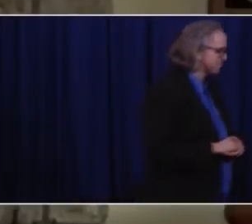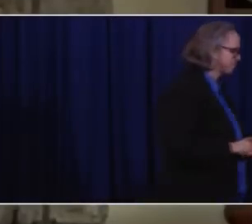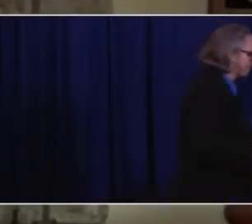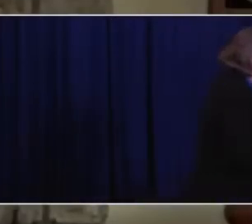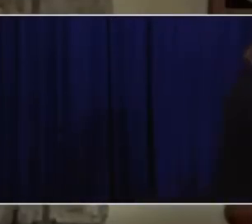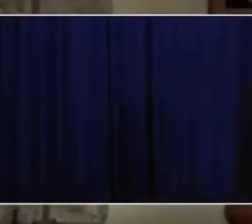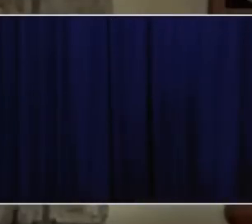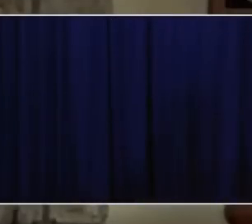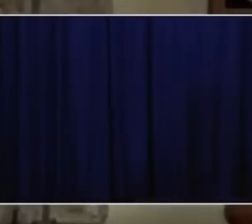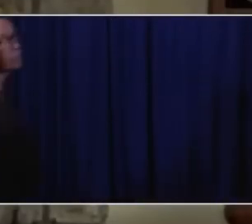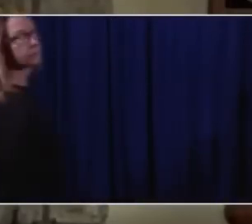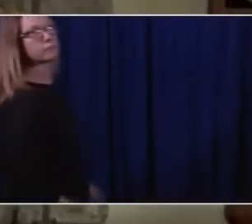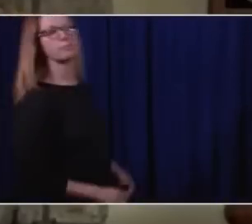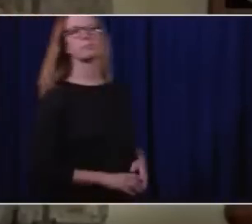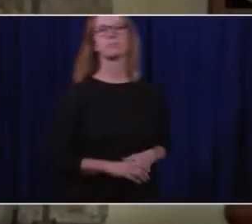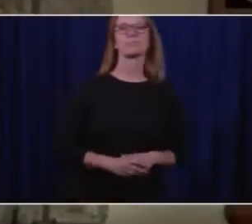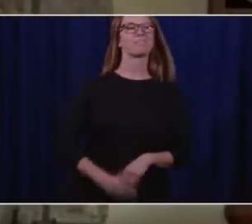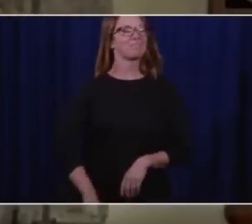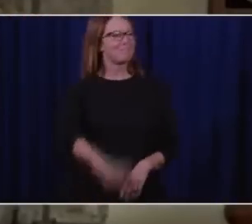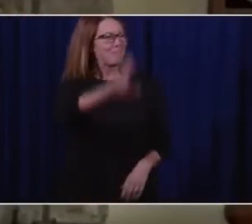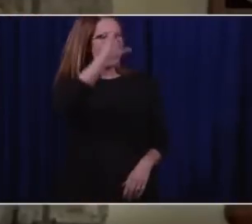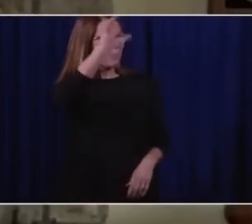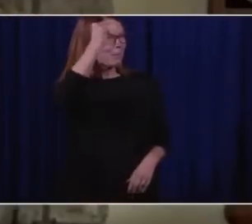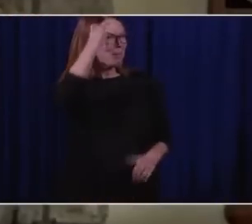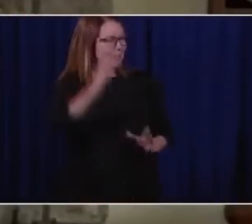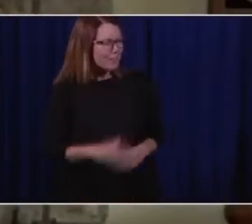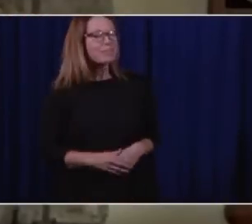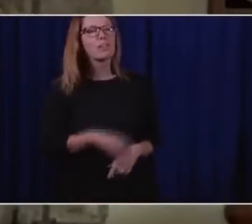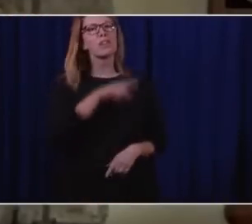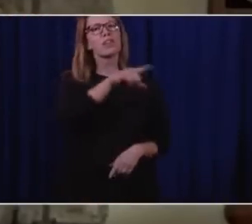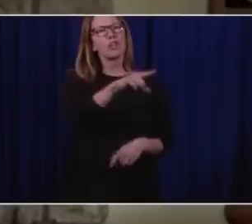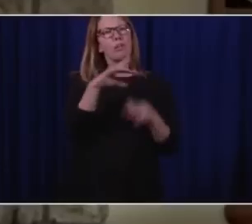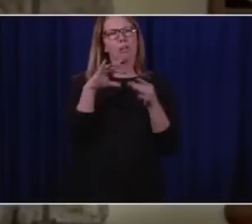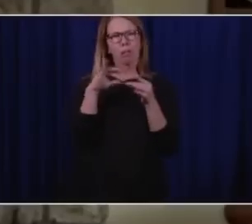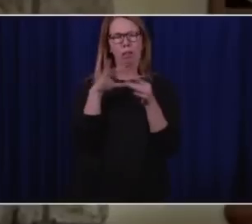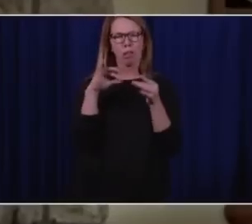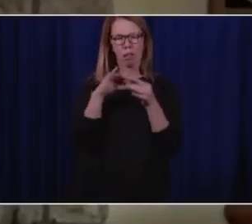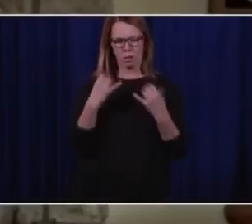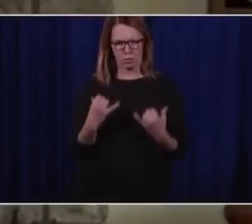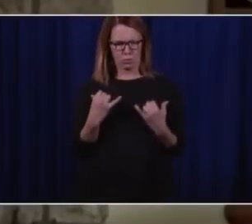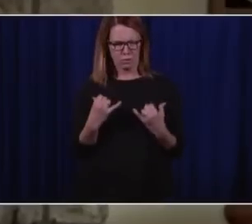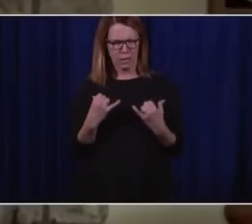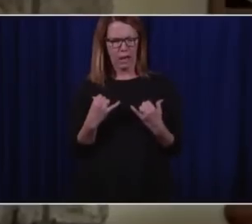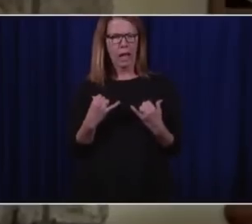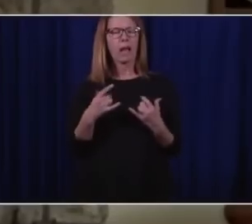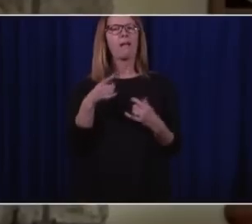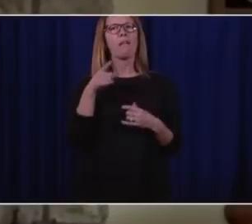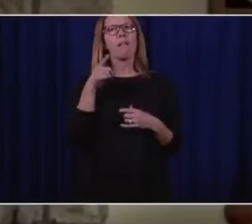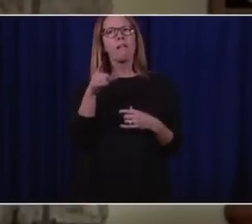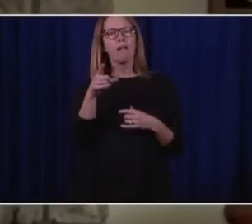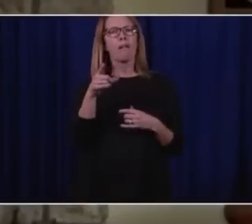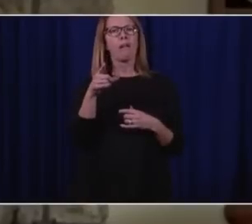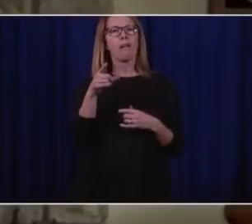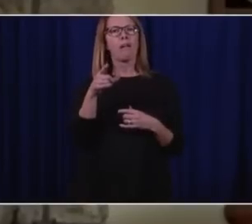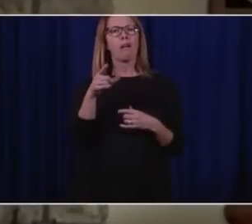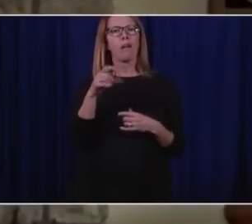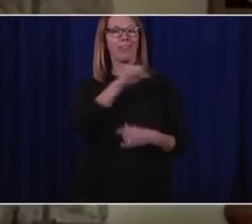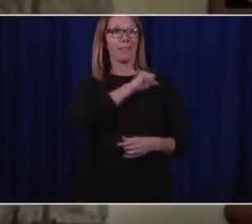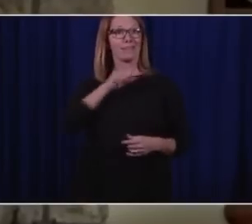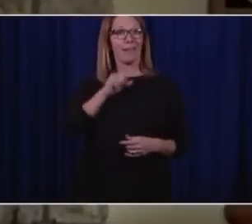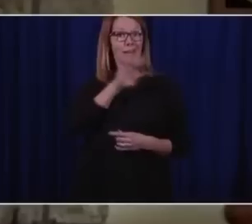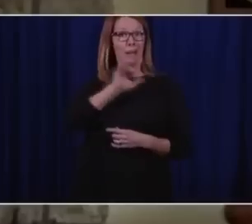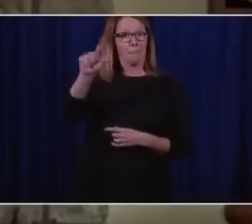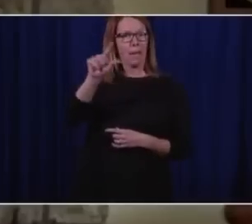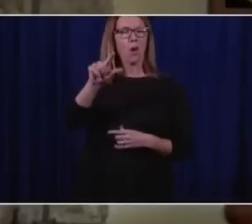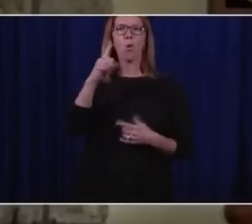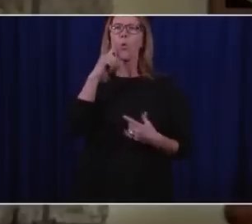Press. Hi, Governor. You mentioned extensively today how dangerous the implications of Senate Bill